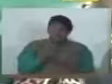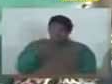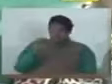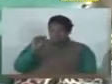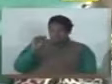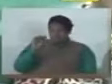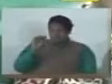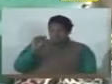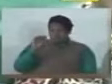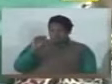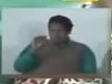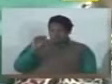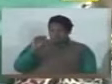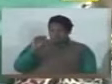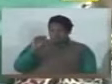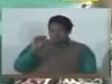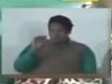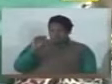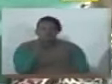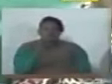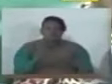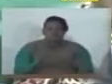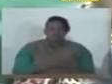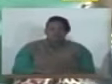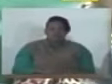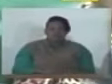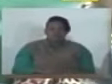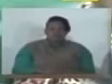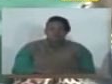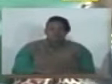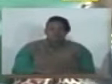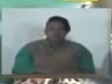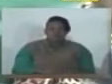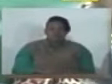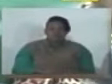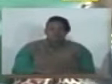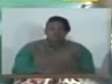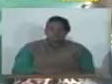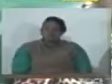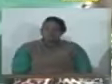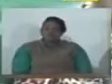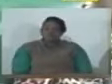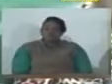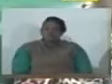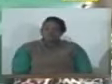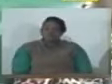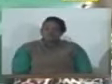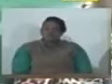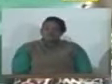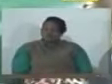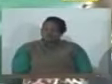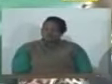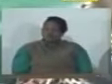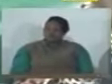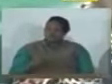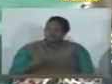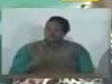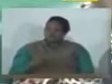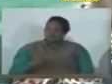a way to start back this Rural Road Improvement Program so that the